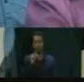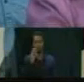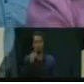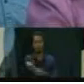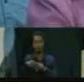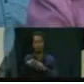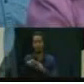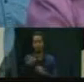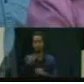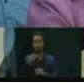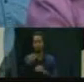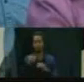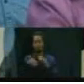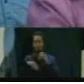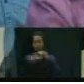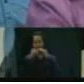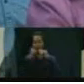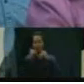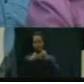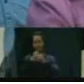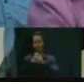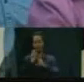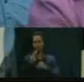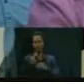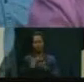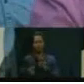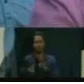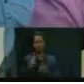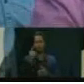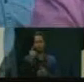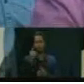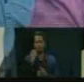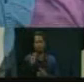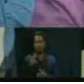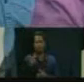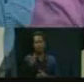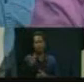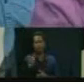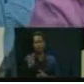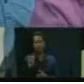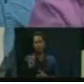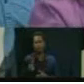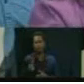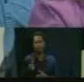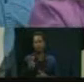be subject to dismissal, removal, or ouster. Yes,